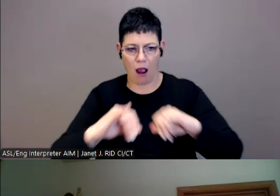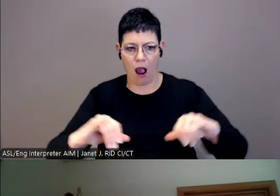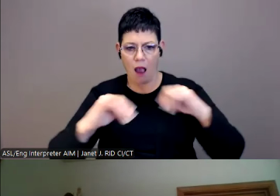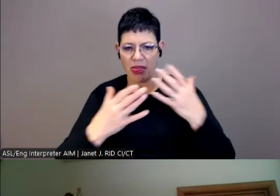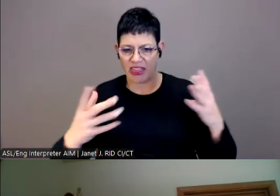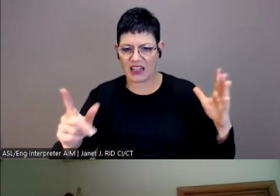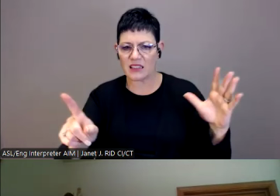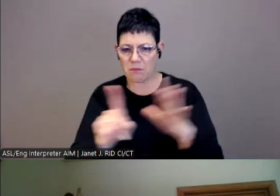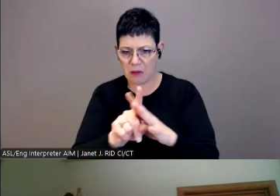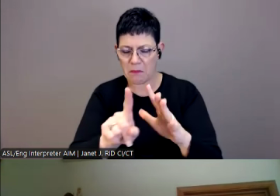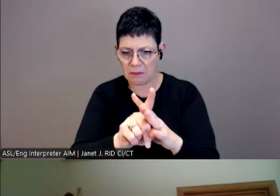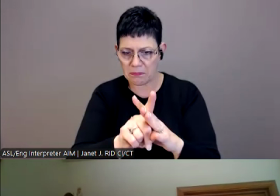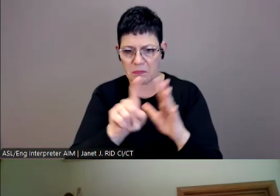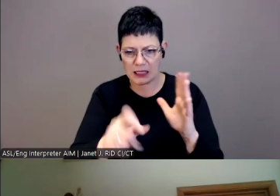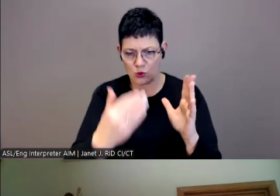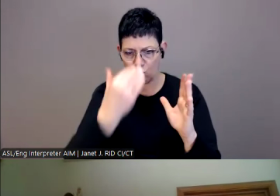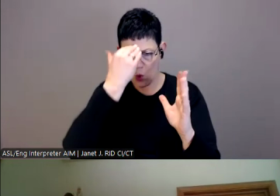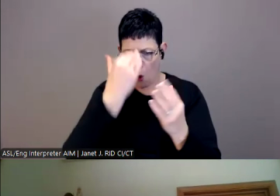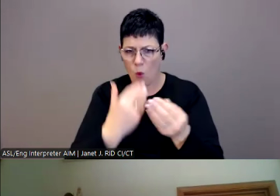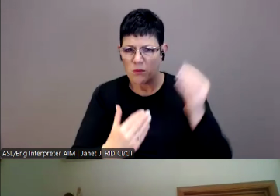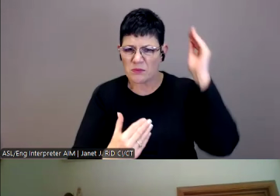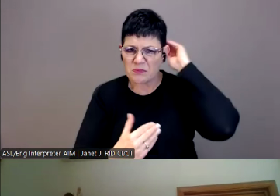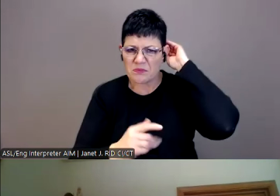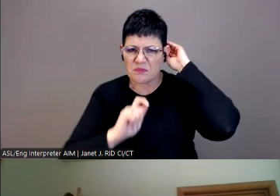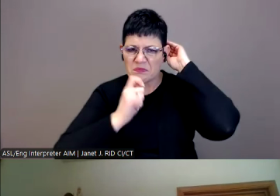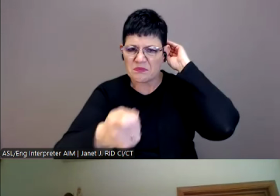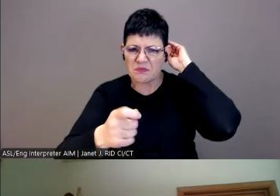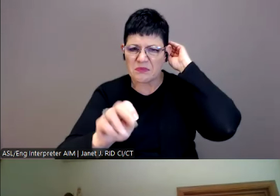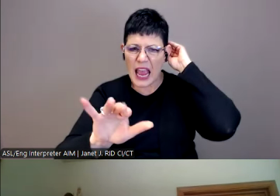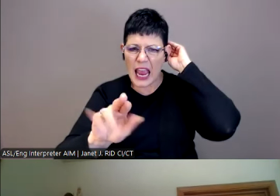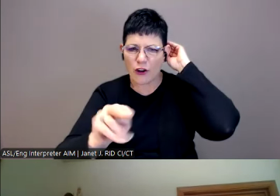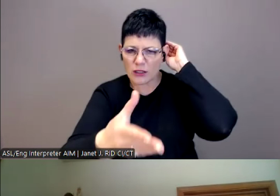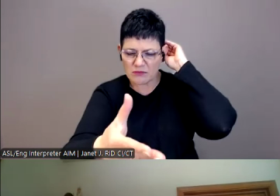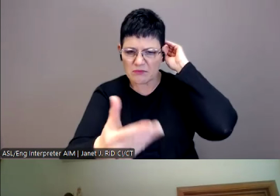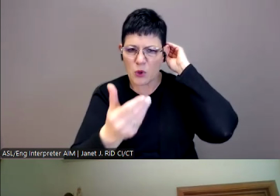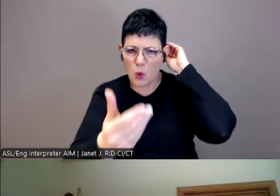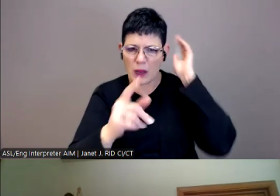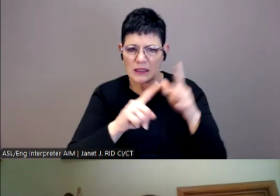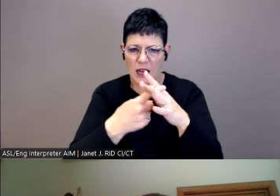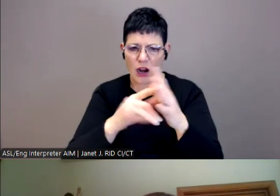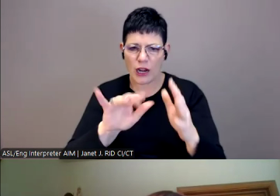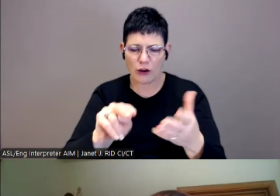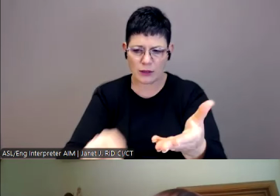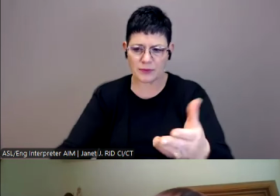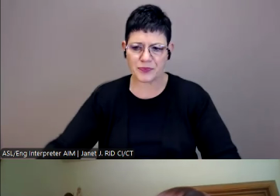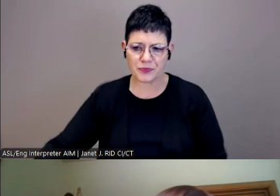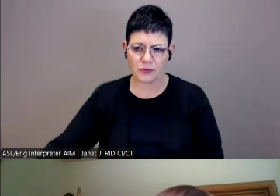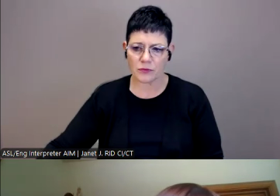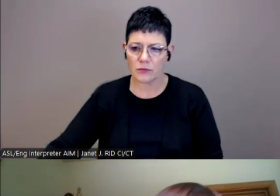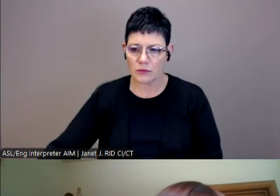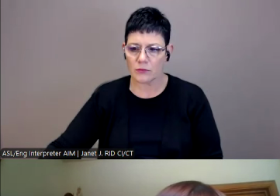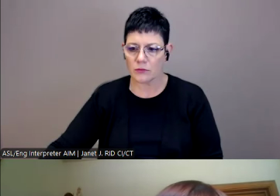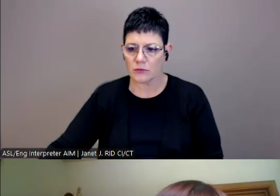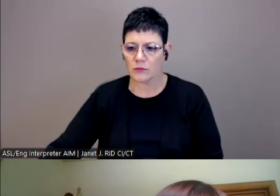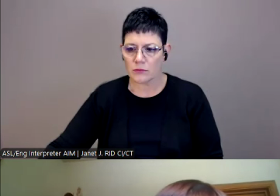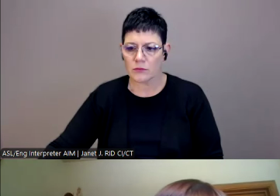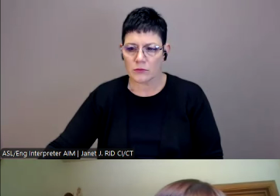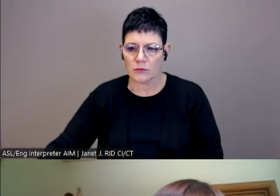of. I'll hand it off to you again, Erin, to start us off. I would